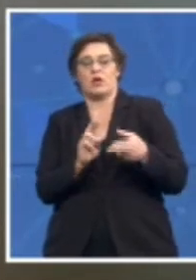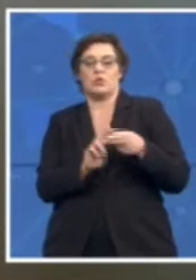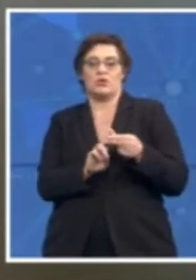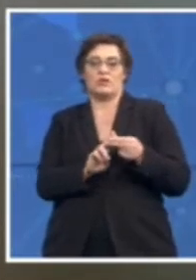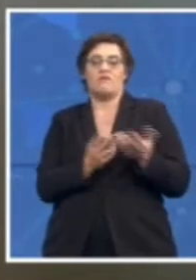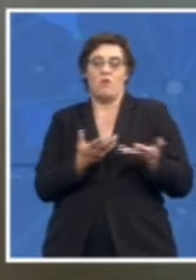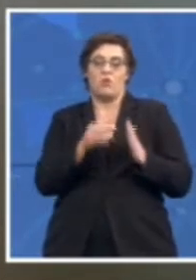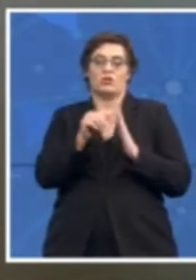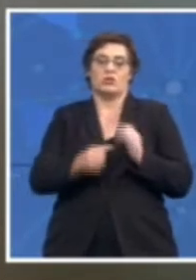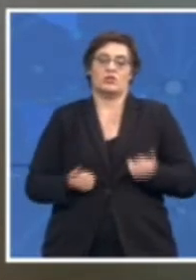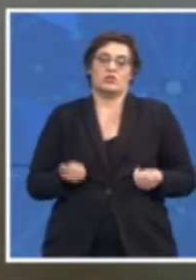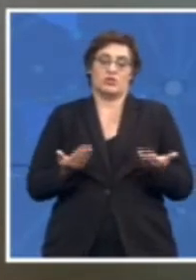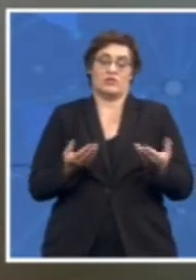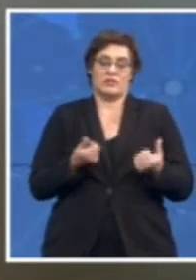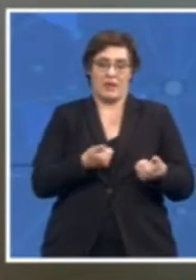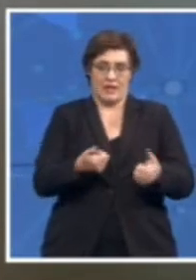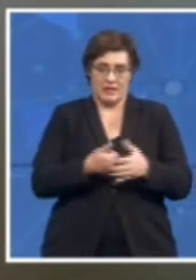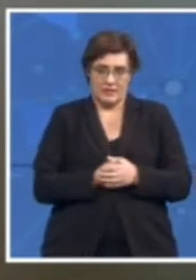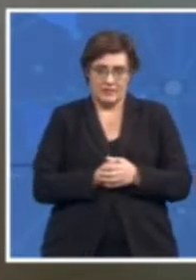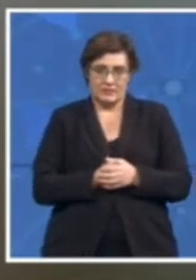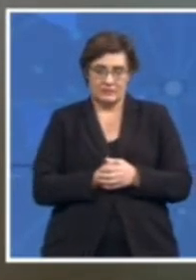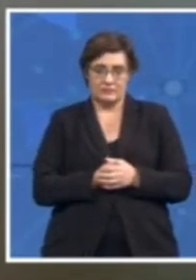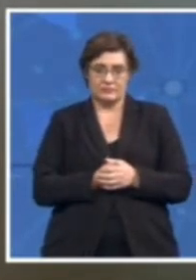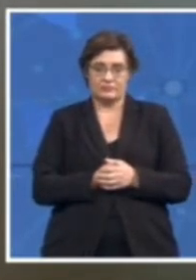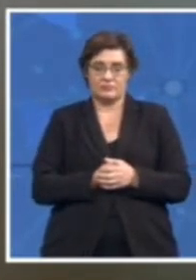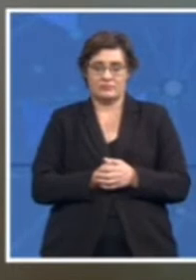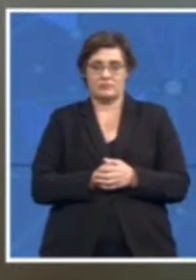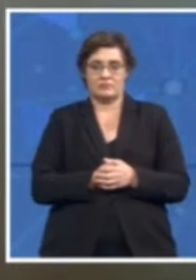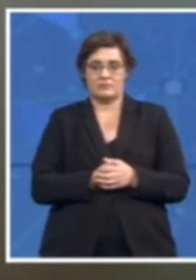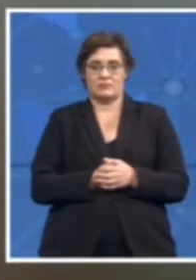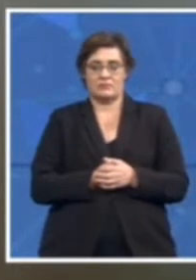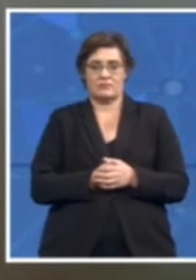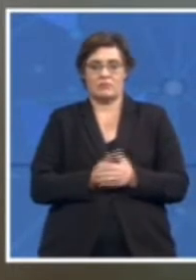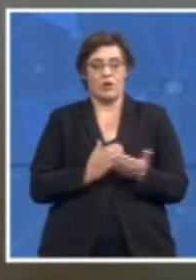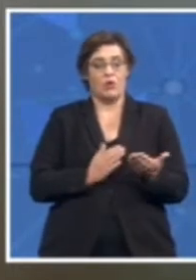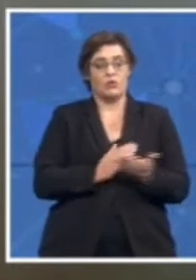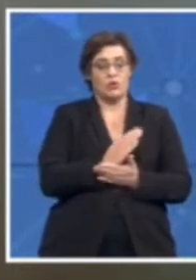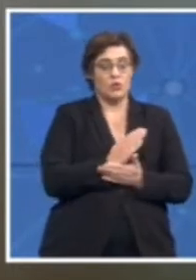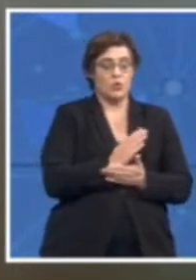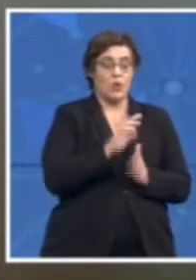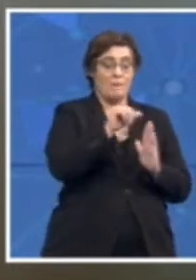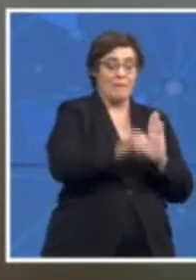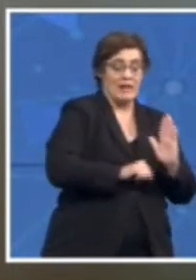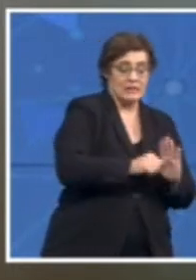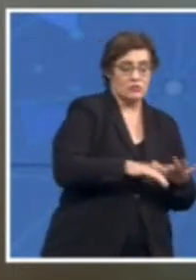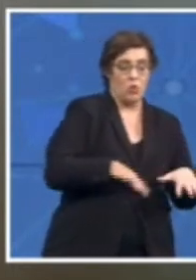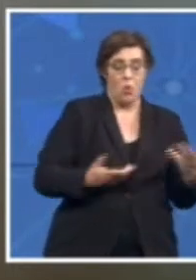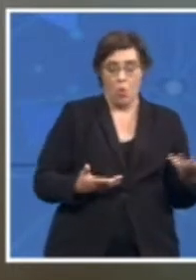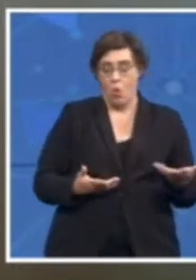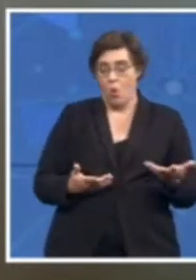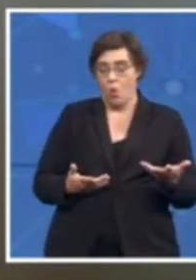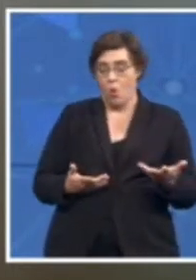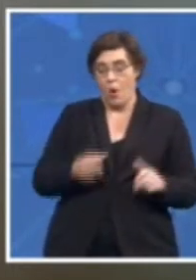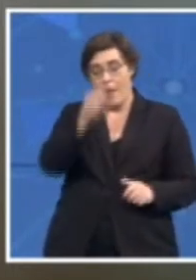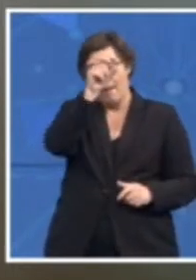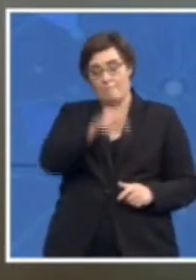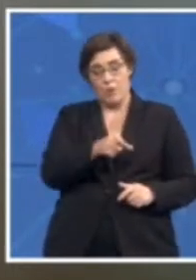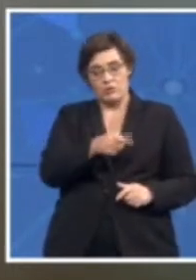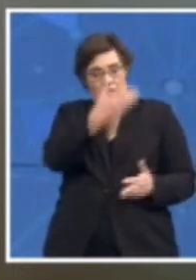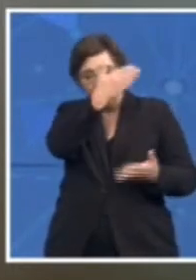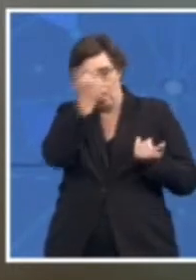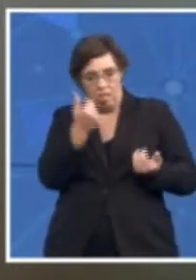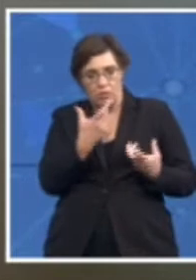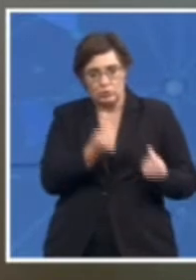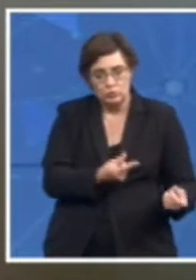is through malice or incompetence is a matter that we investigate in every instance. We